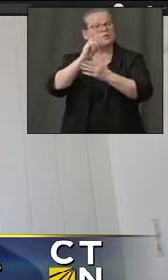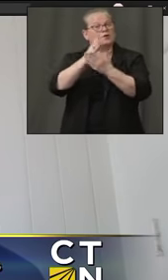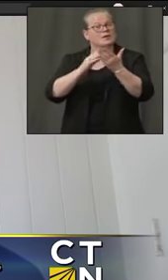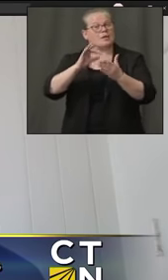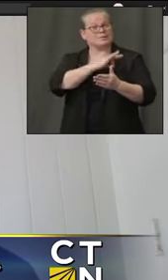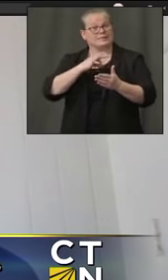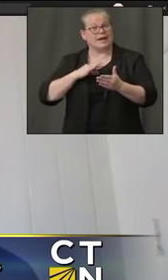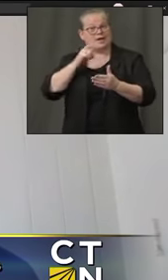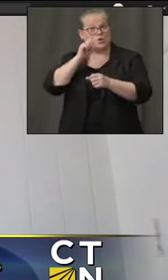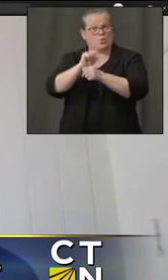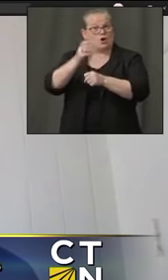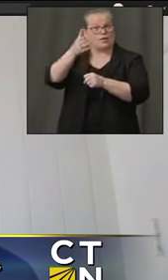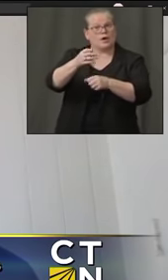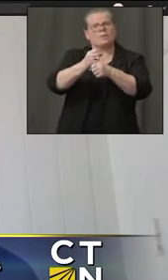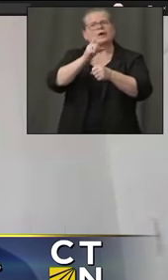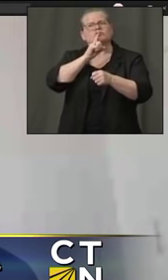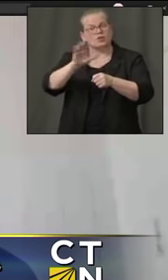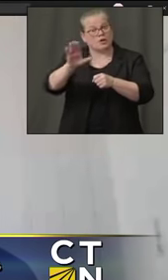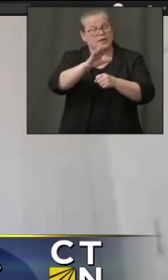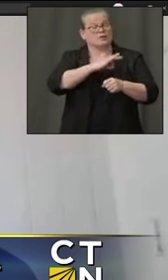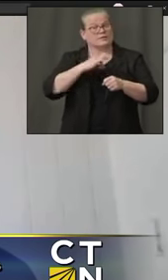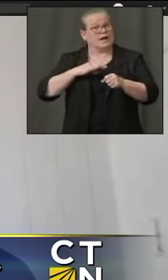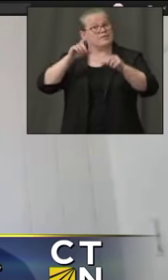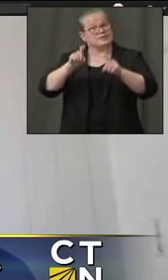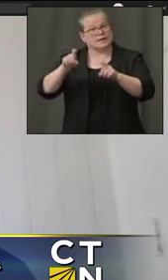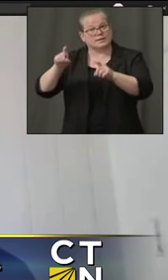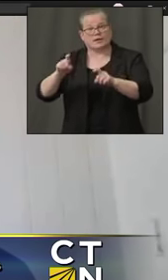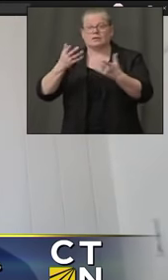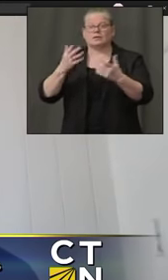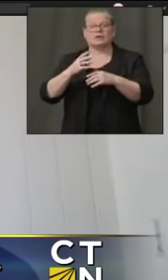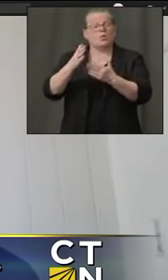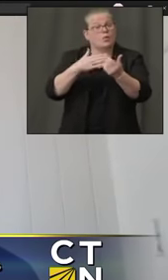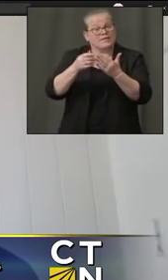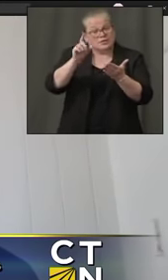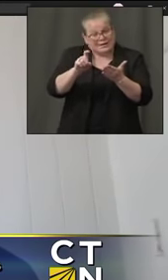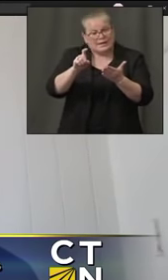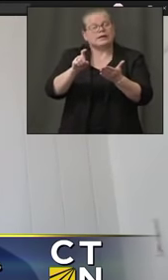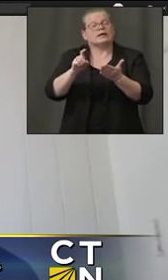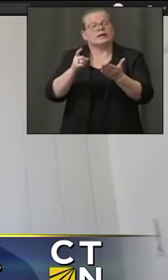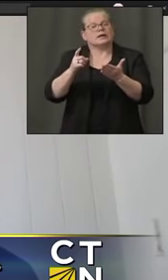interest are addressed so that their staff can be tested, but we're making all the supplies available as quickly as possible.